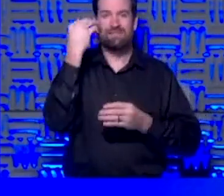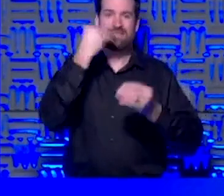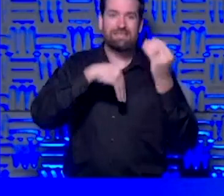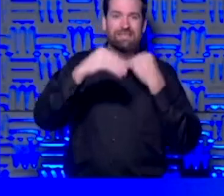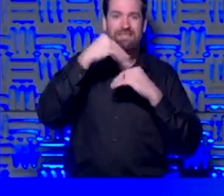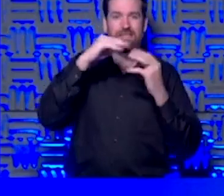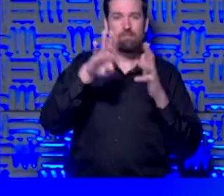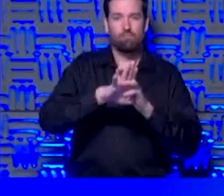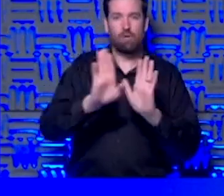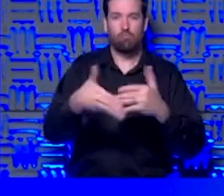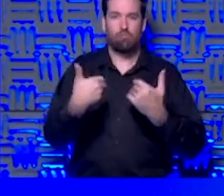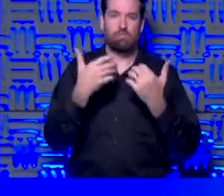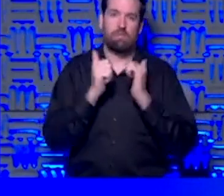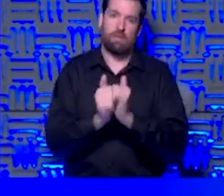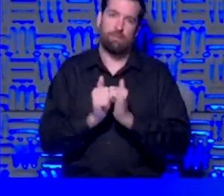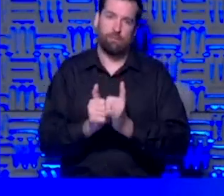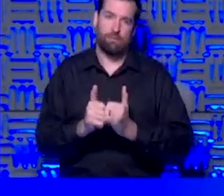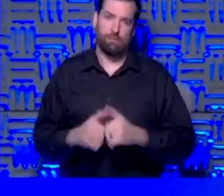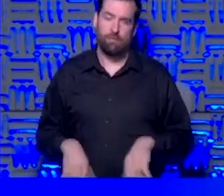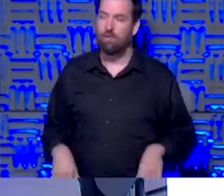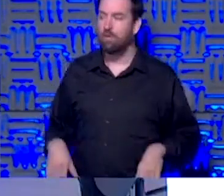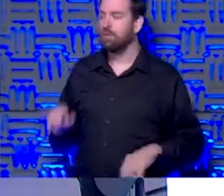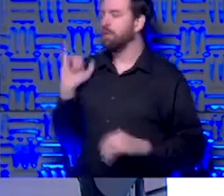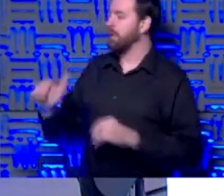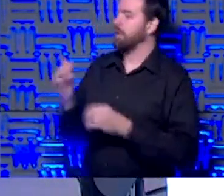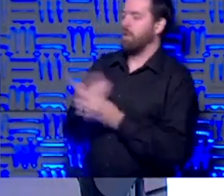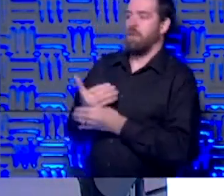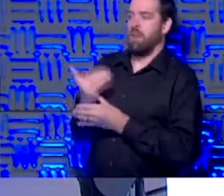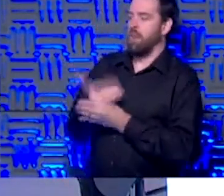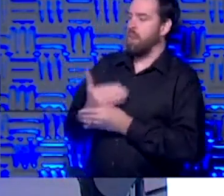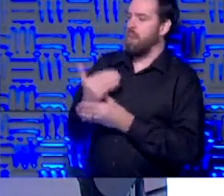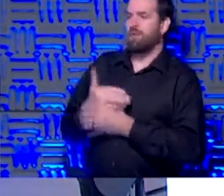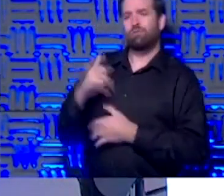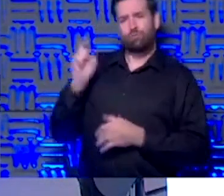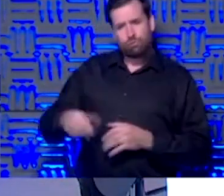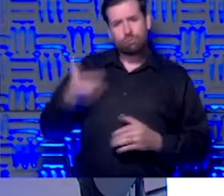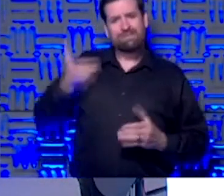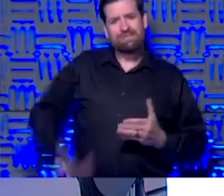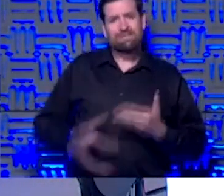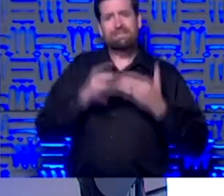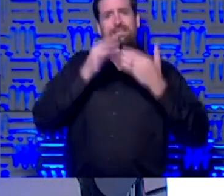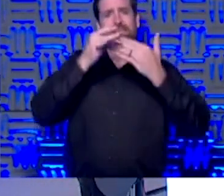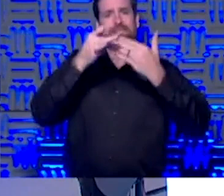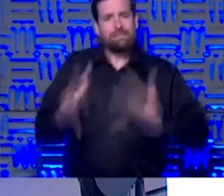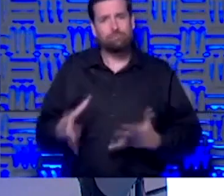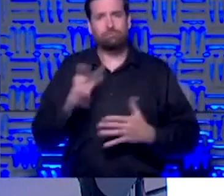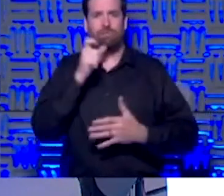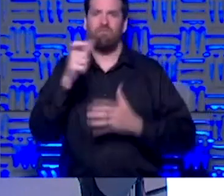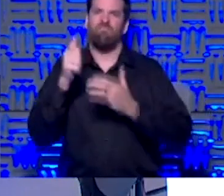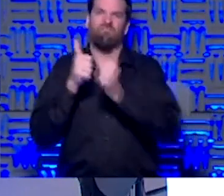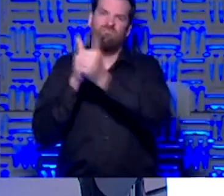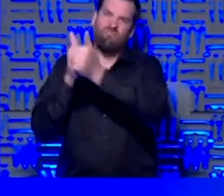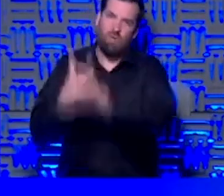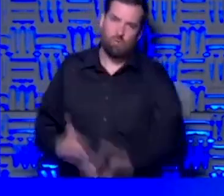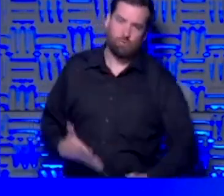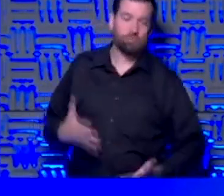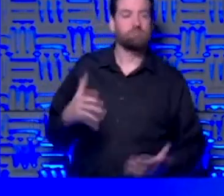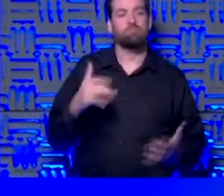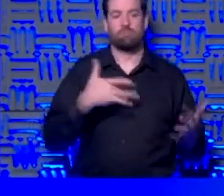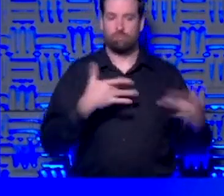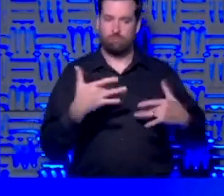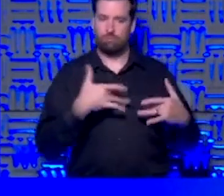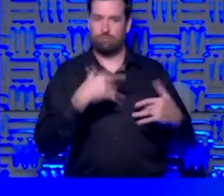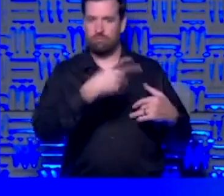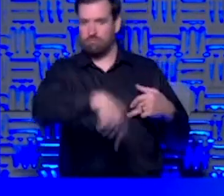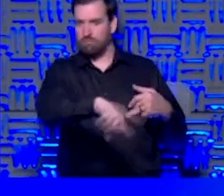same break room together and not using the mask. Bugs the heck out of me, because Yes. we should be the leaders in the field, not the Right. followers. So I would be more concerned about that population than the